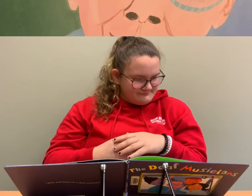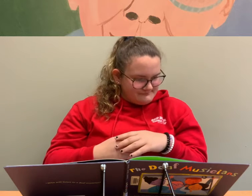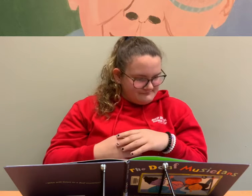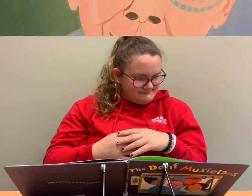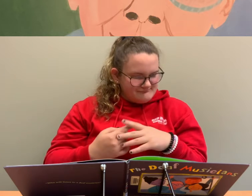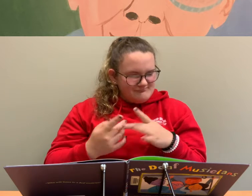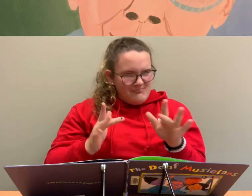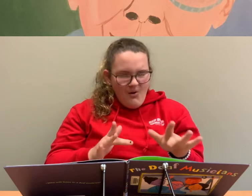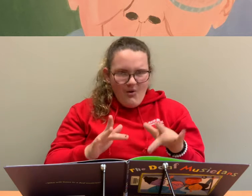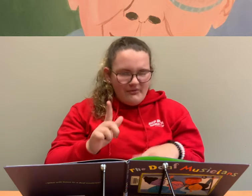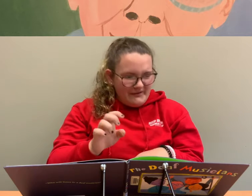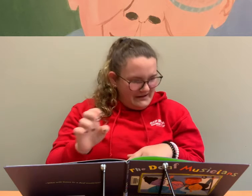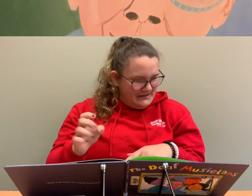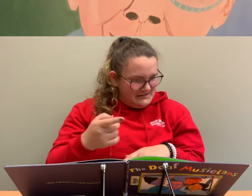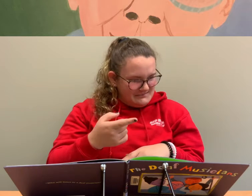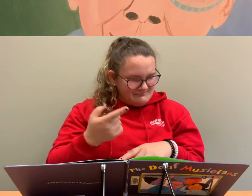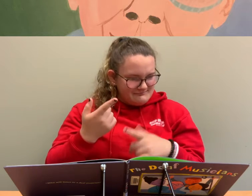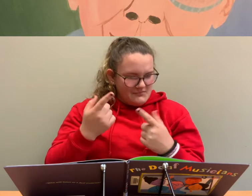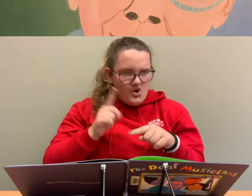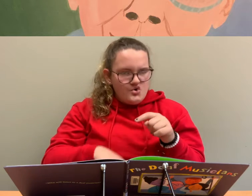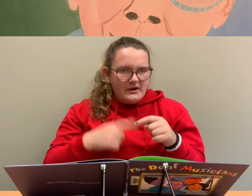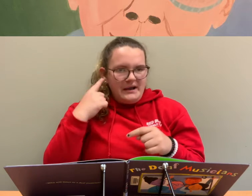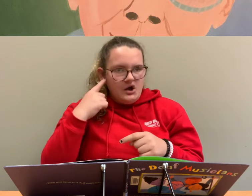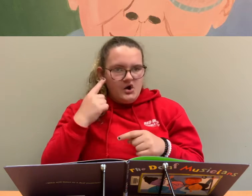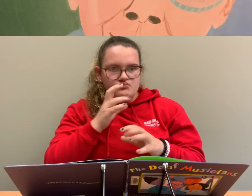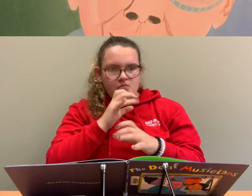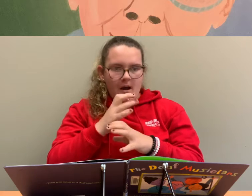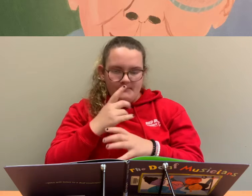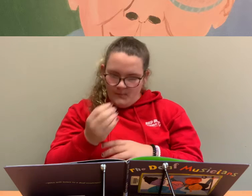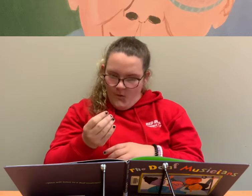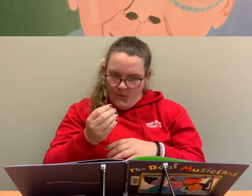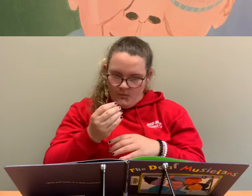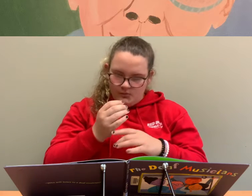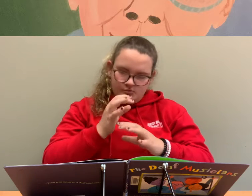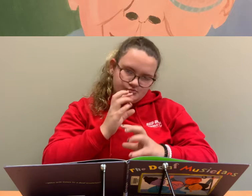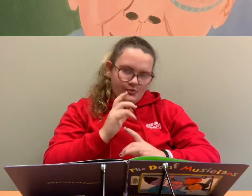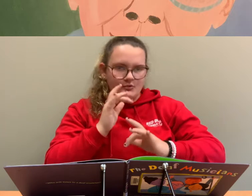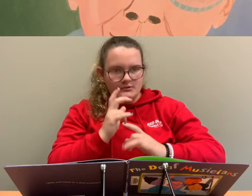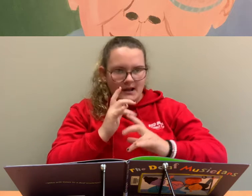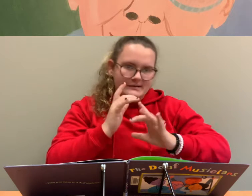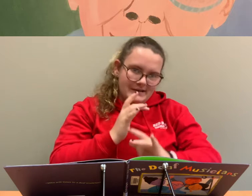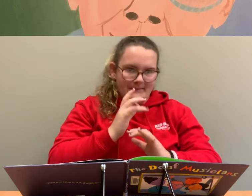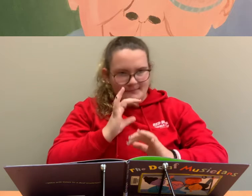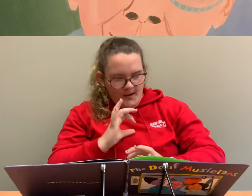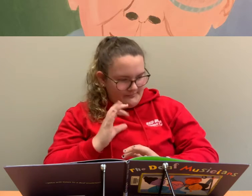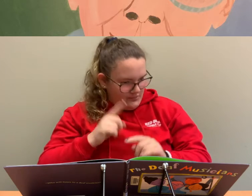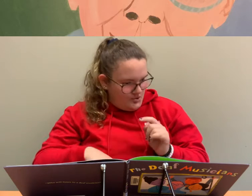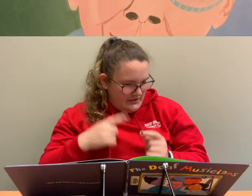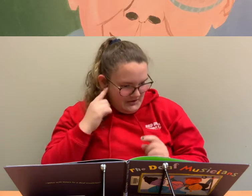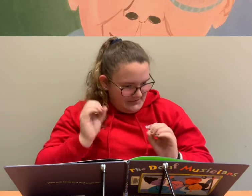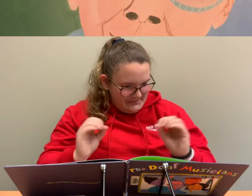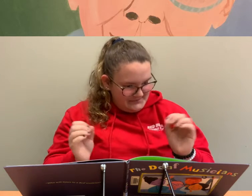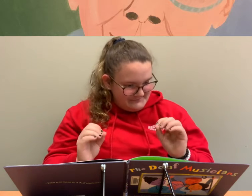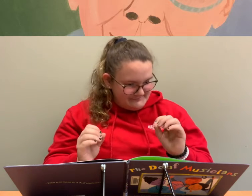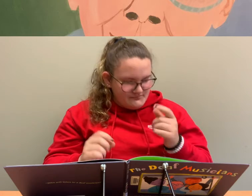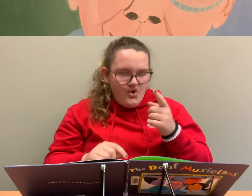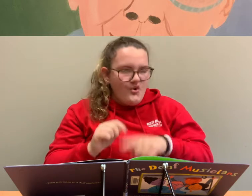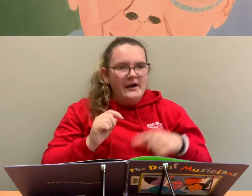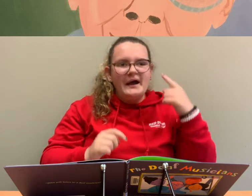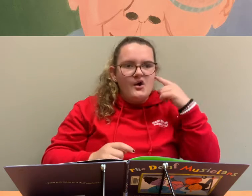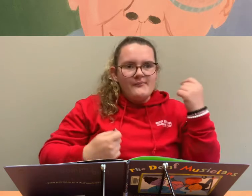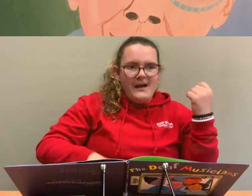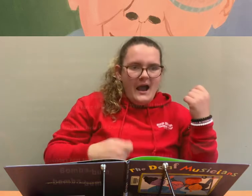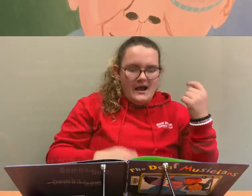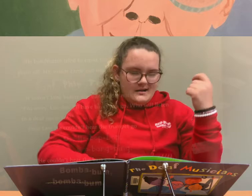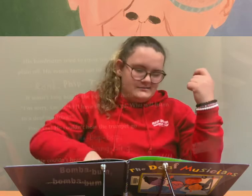ever want to listen to a deaf musician? Poor Lee. He couldn't hear the trumpet. He couldn't hear the sounds